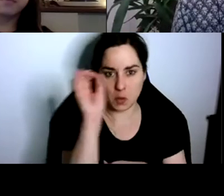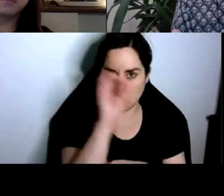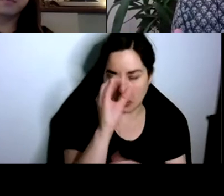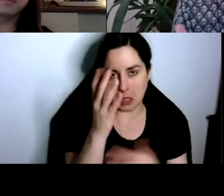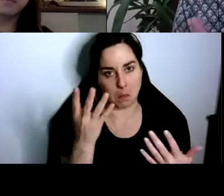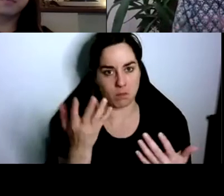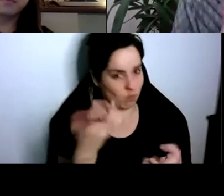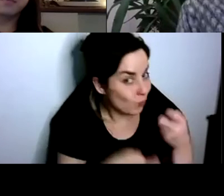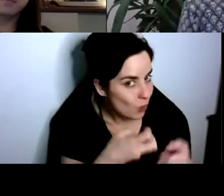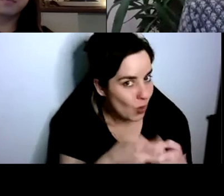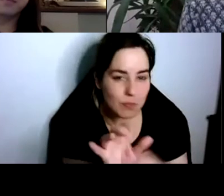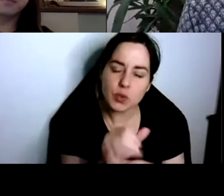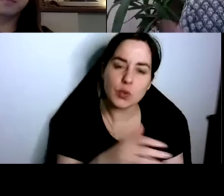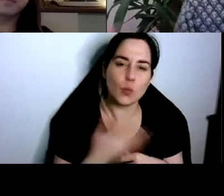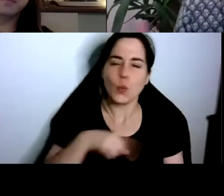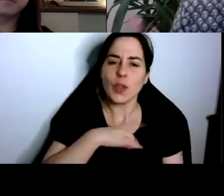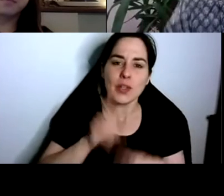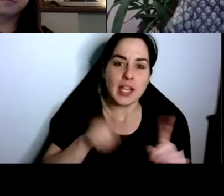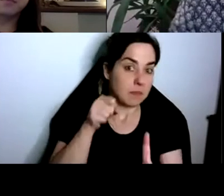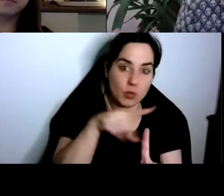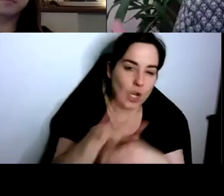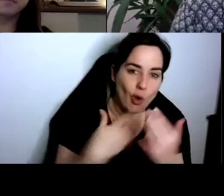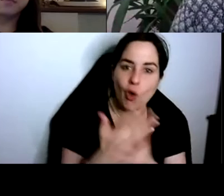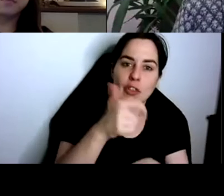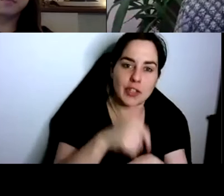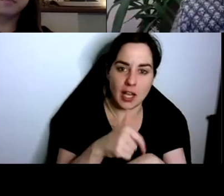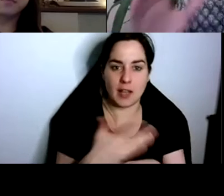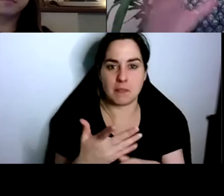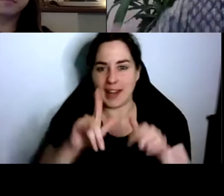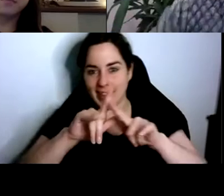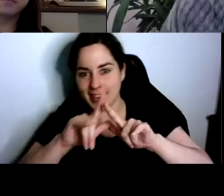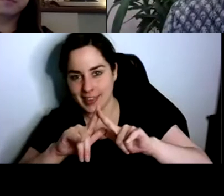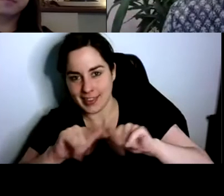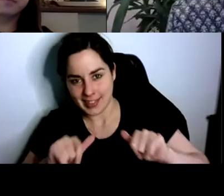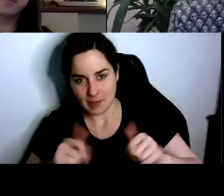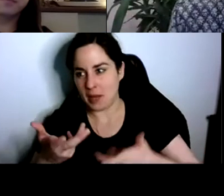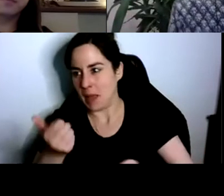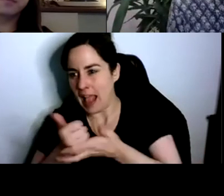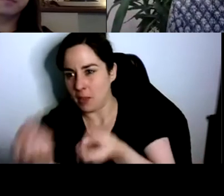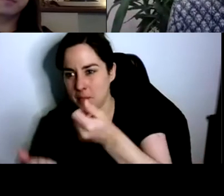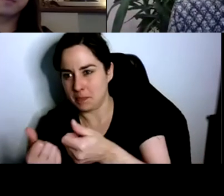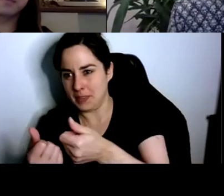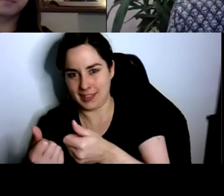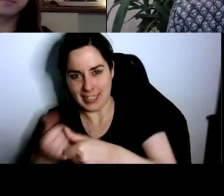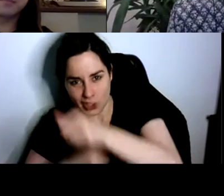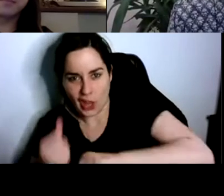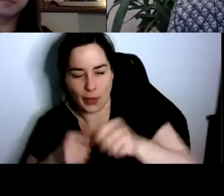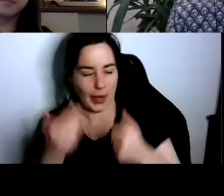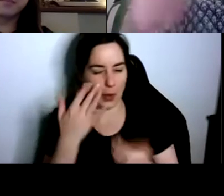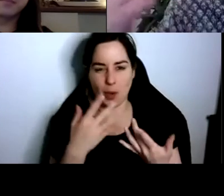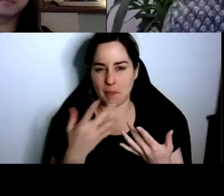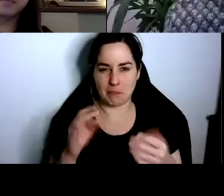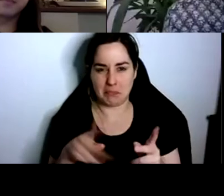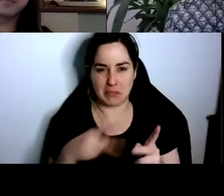can't always be triggered all the time and also be trying to help each other. And I know that I'm taking into a different direction, and I'm sorry, but that's